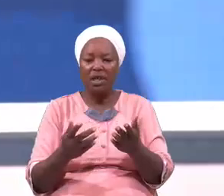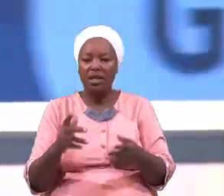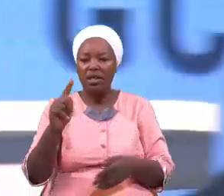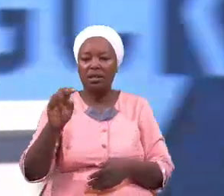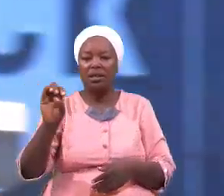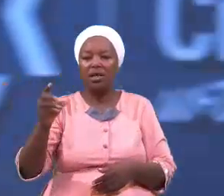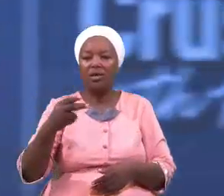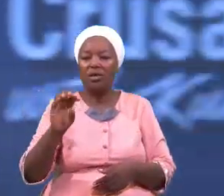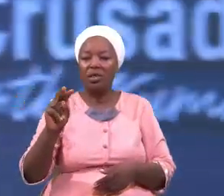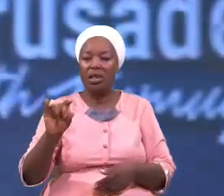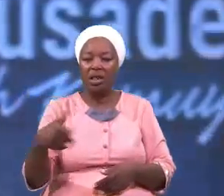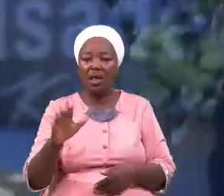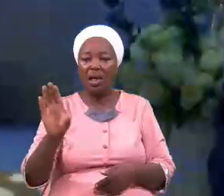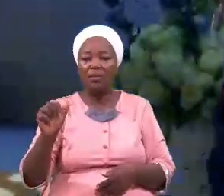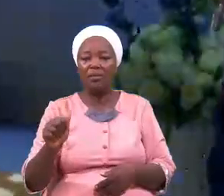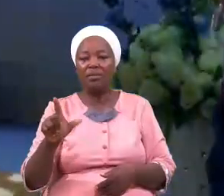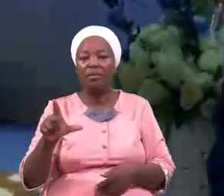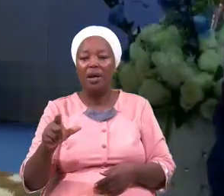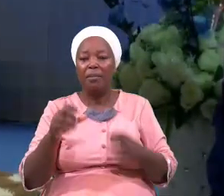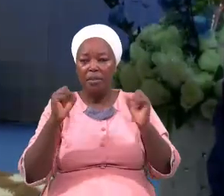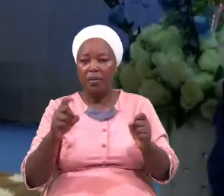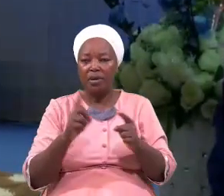bring those walls down.